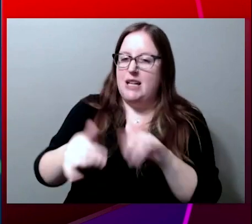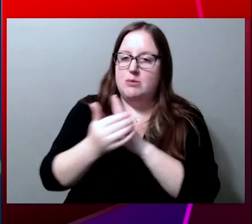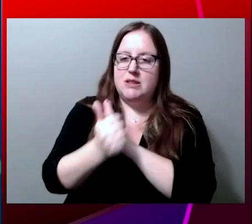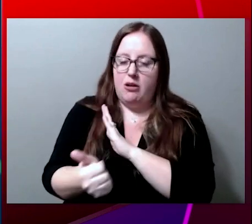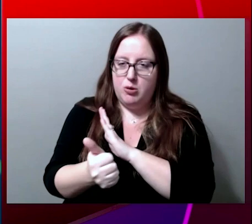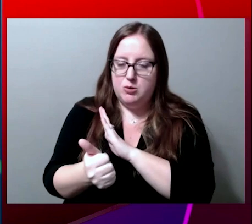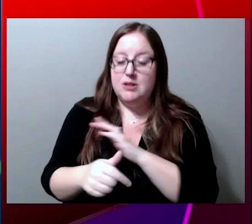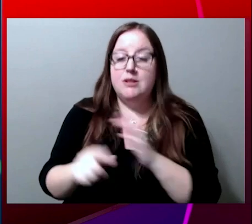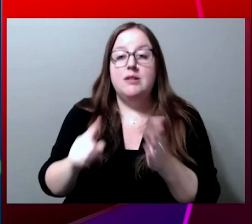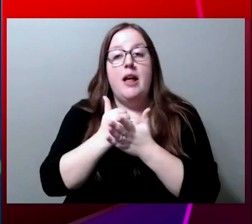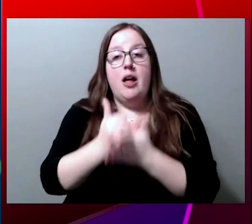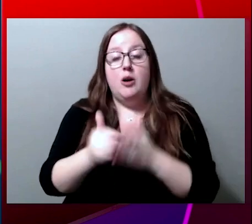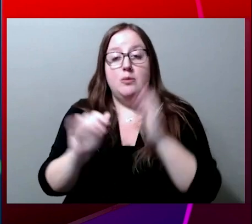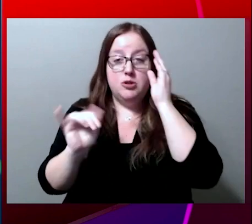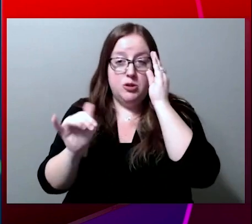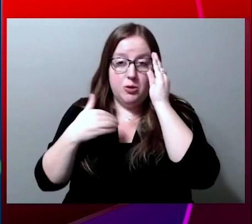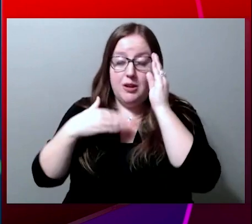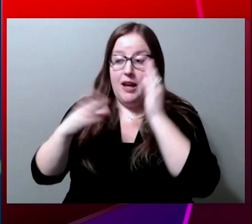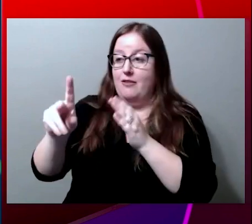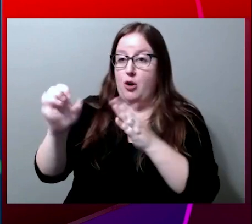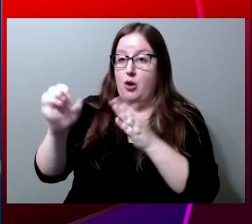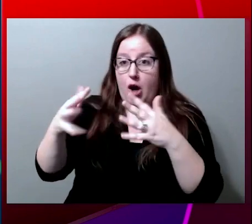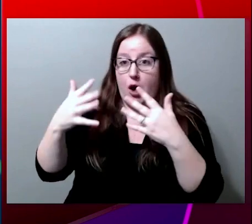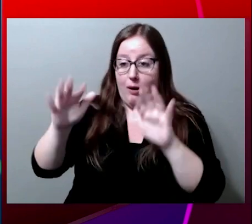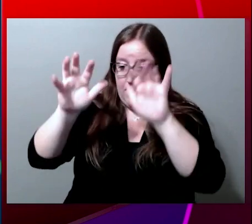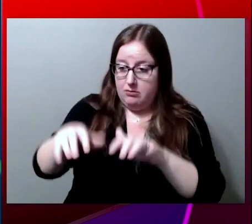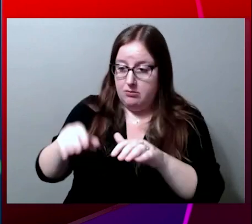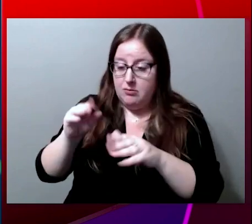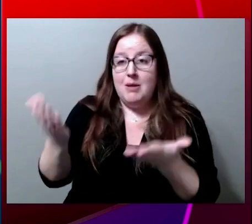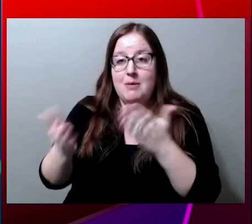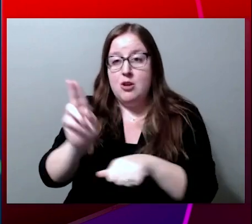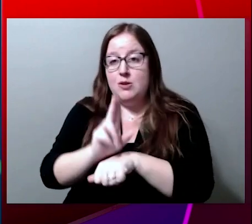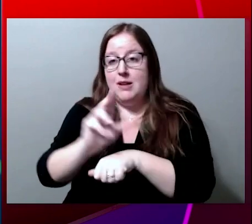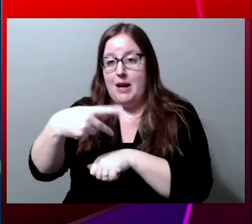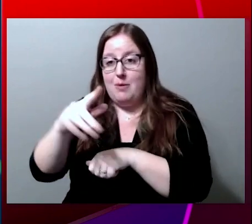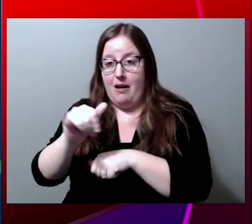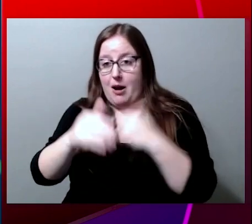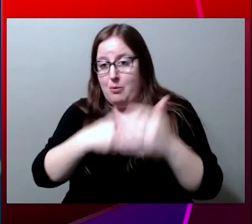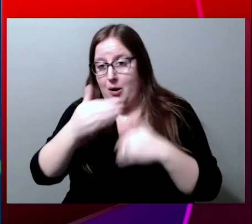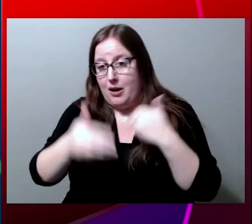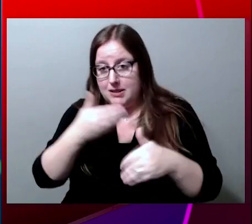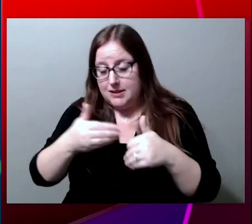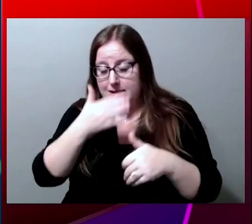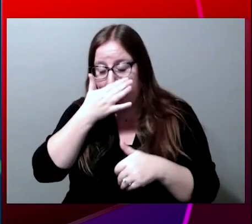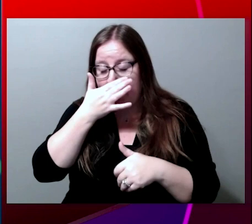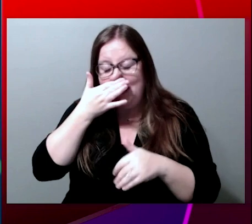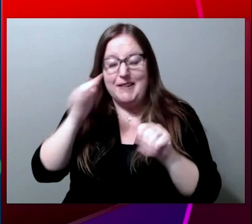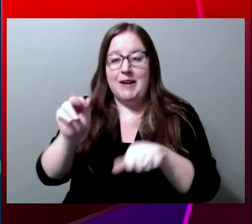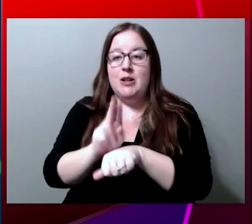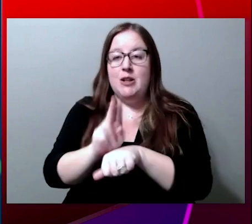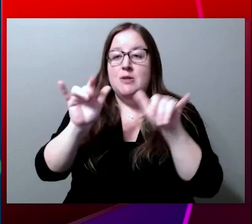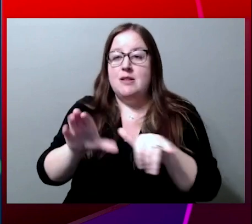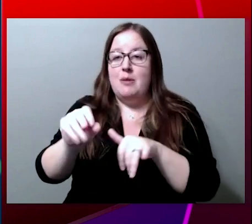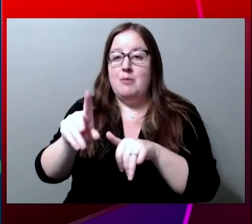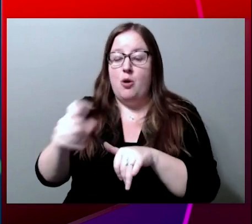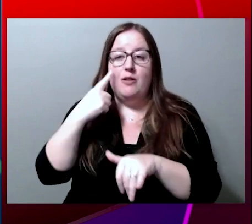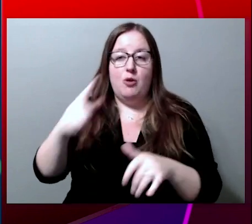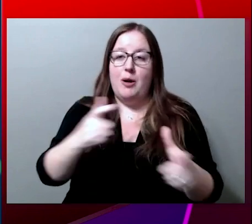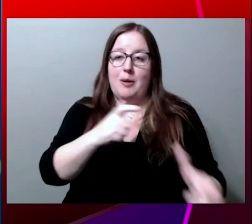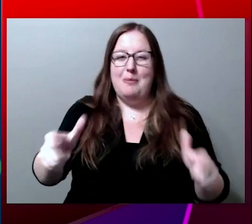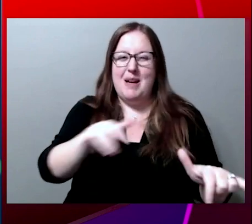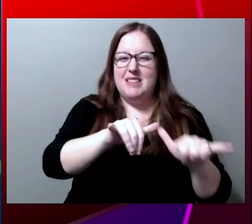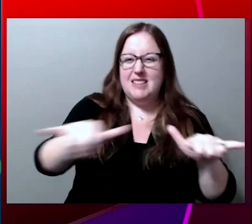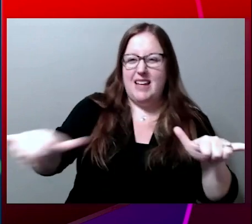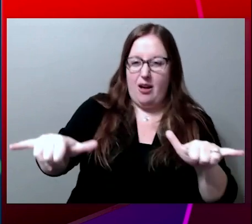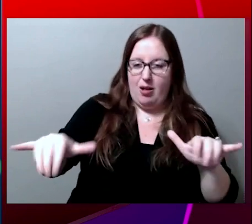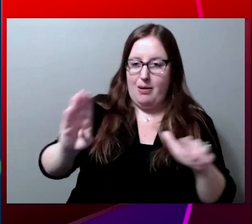helpful when they have code already that maybe they're using in an API processing one of these items. They can reuse that same code and use it for large-scale batch processing, and it